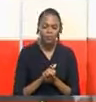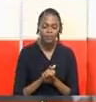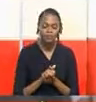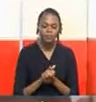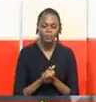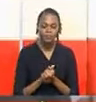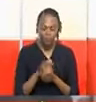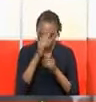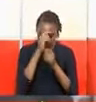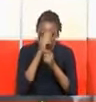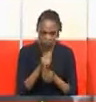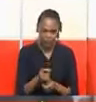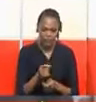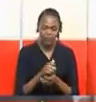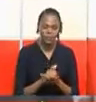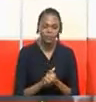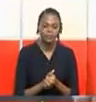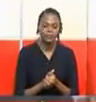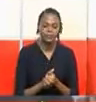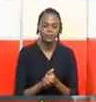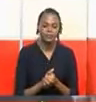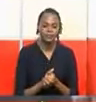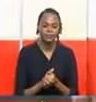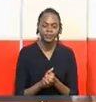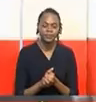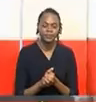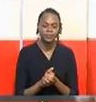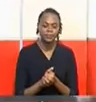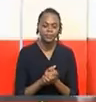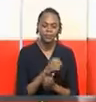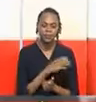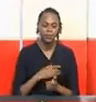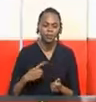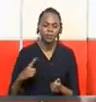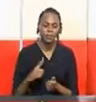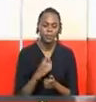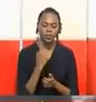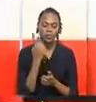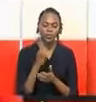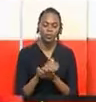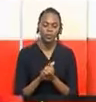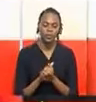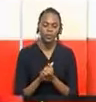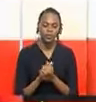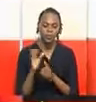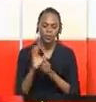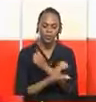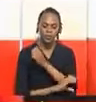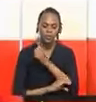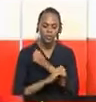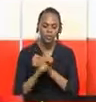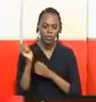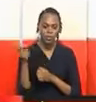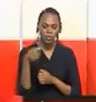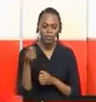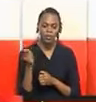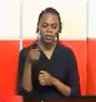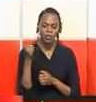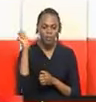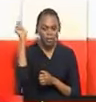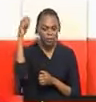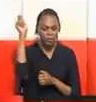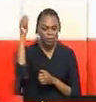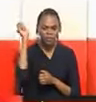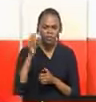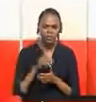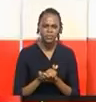Your Excellency, Madam Monica Chakwera, First Lady of the